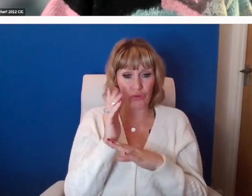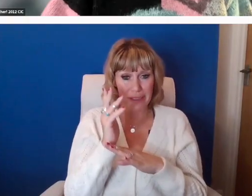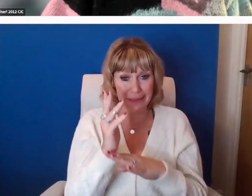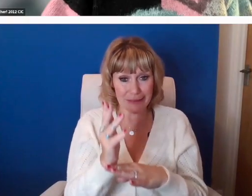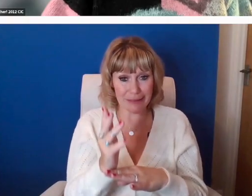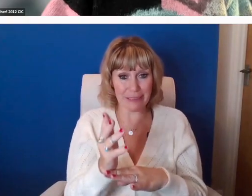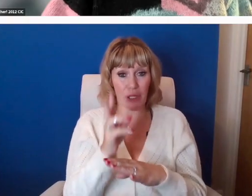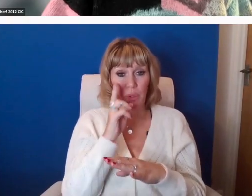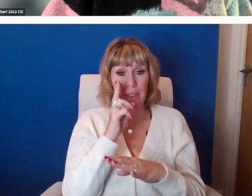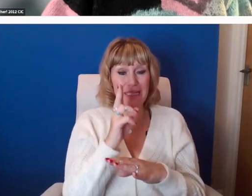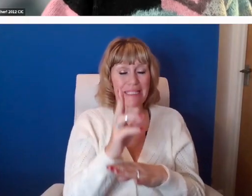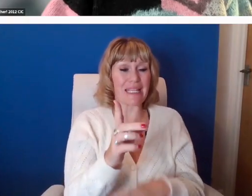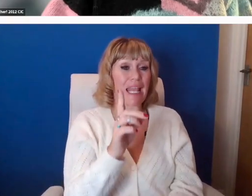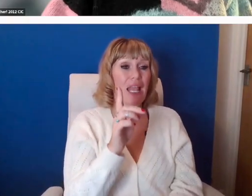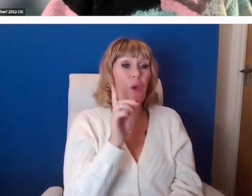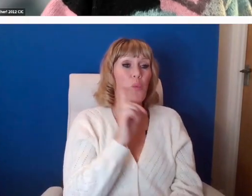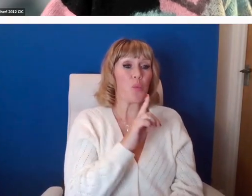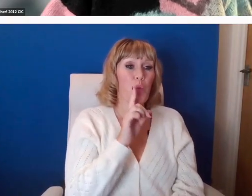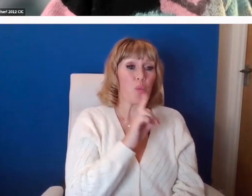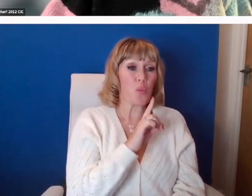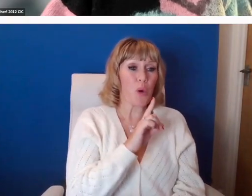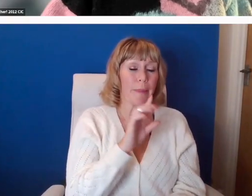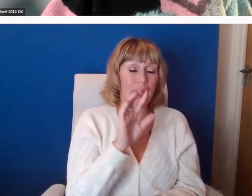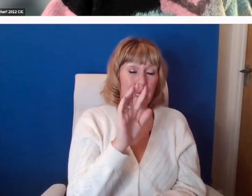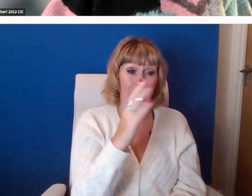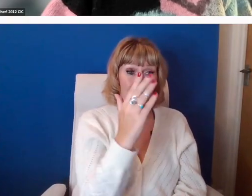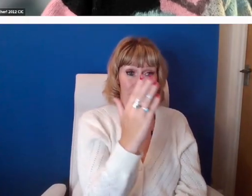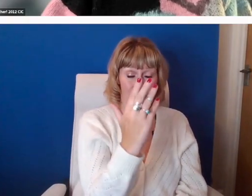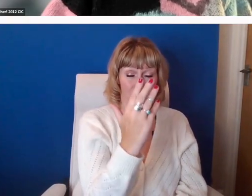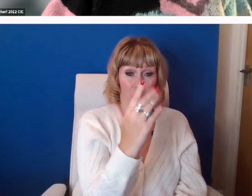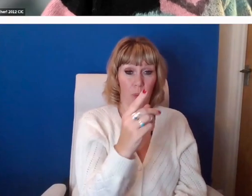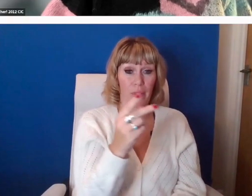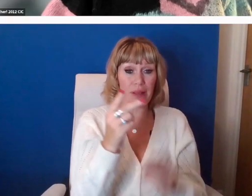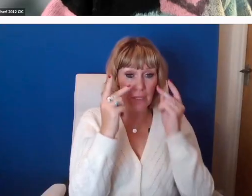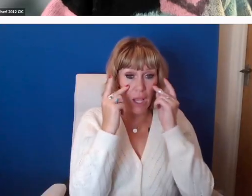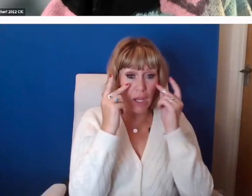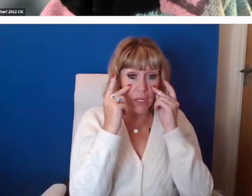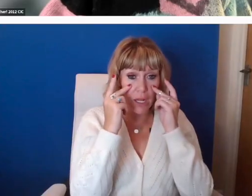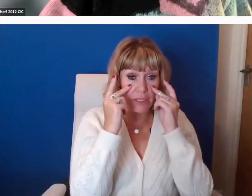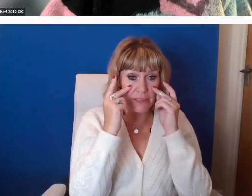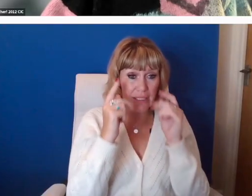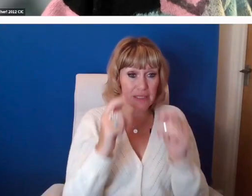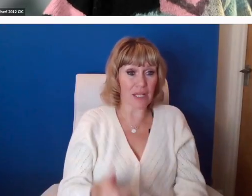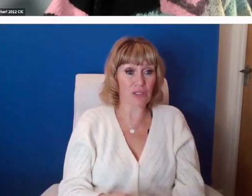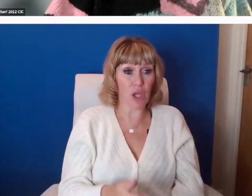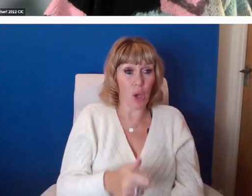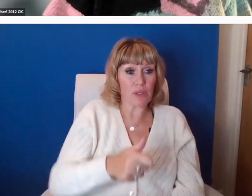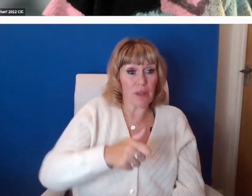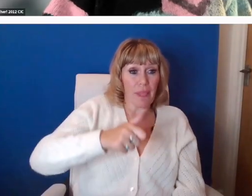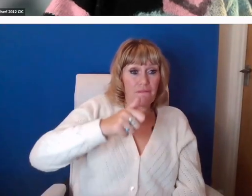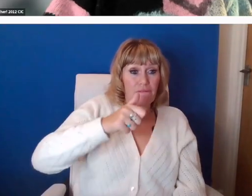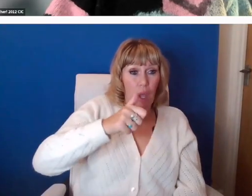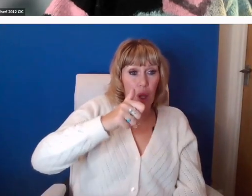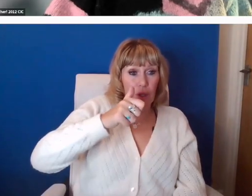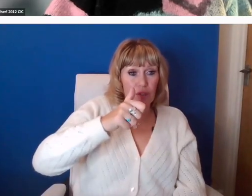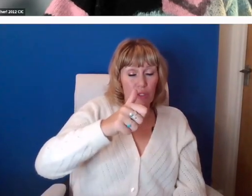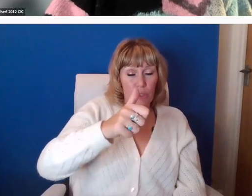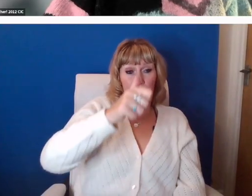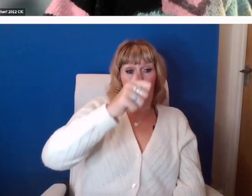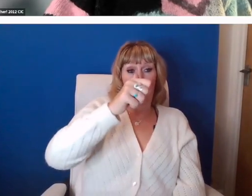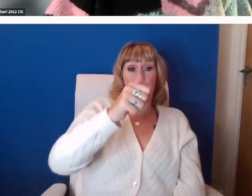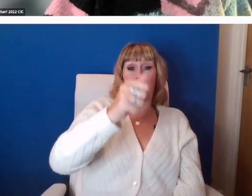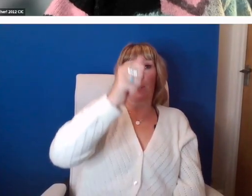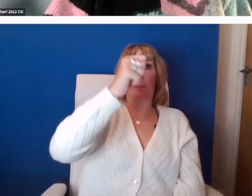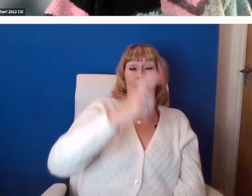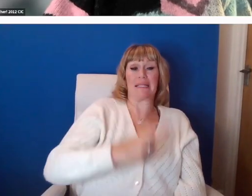we see a woman reflected wearing dark glasses as she holds up her phone to take a selfie. And of course, you can see it also refers back to, I